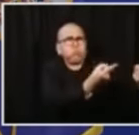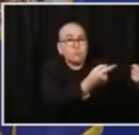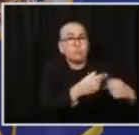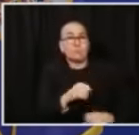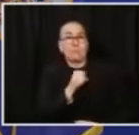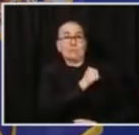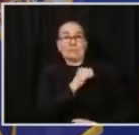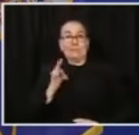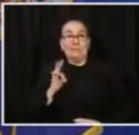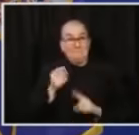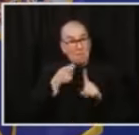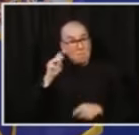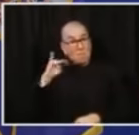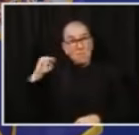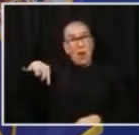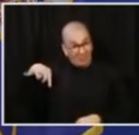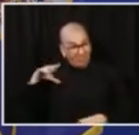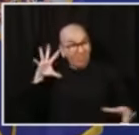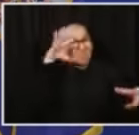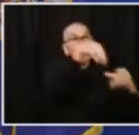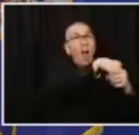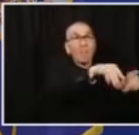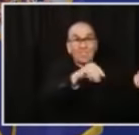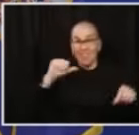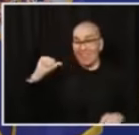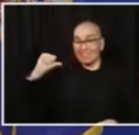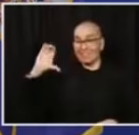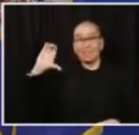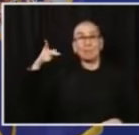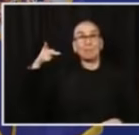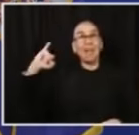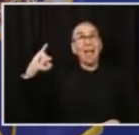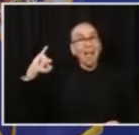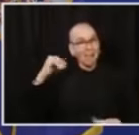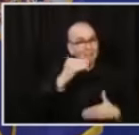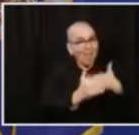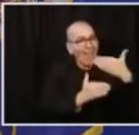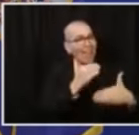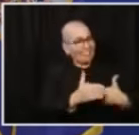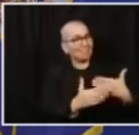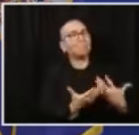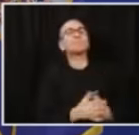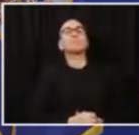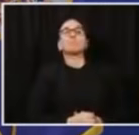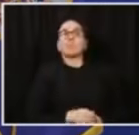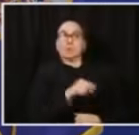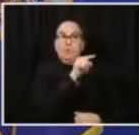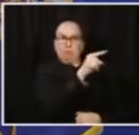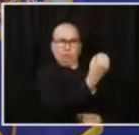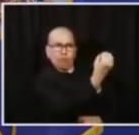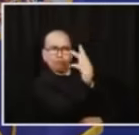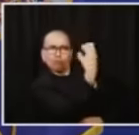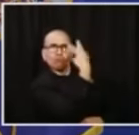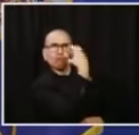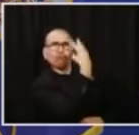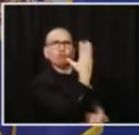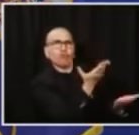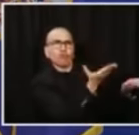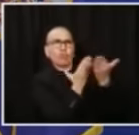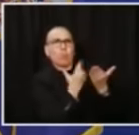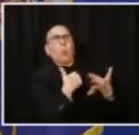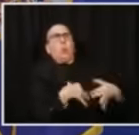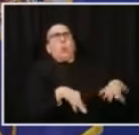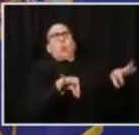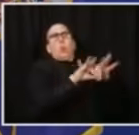that ACIP process and still are. So their guidance has been really critical in helping us make the